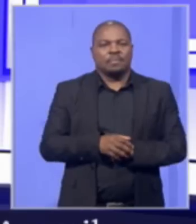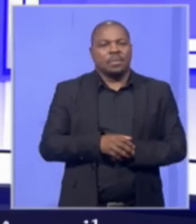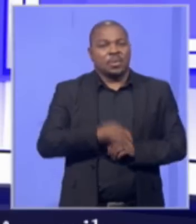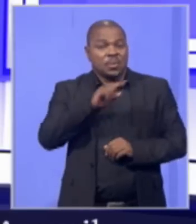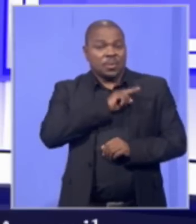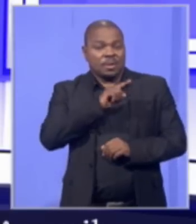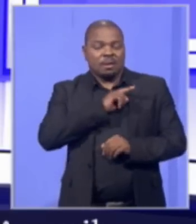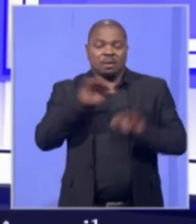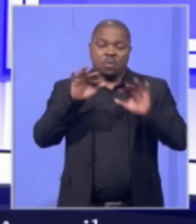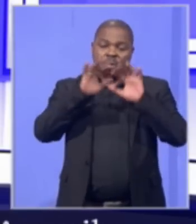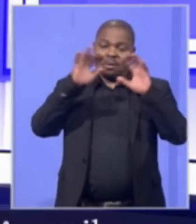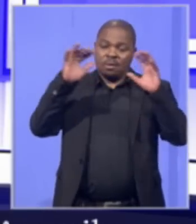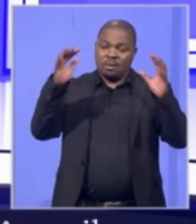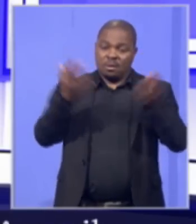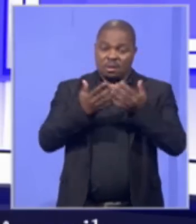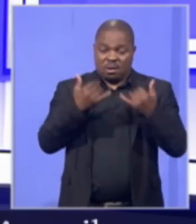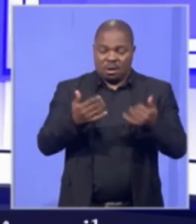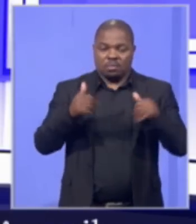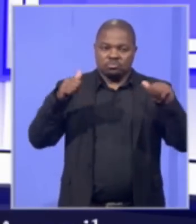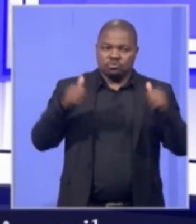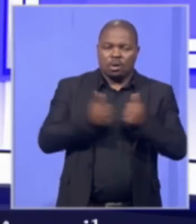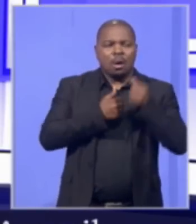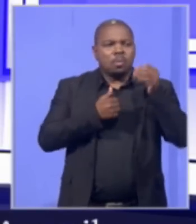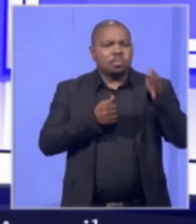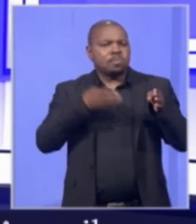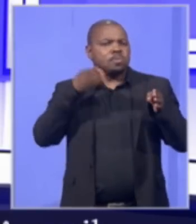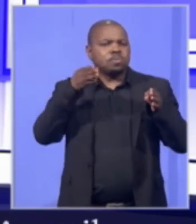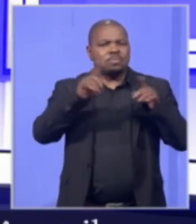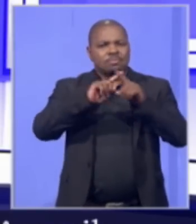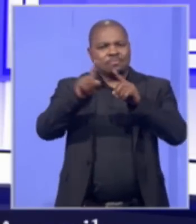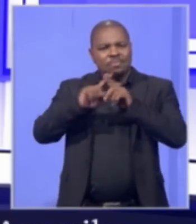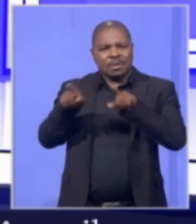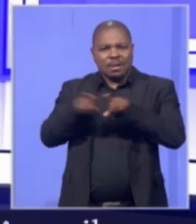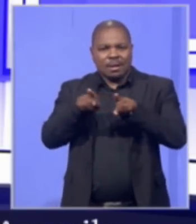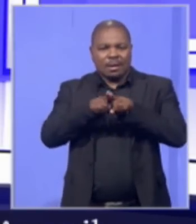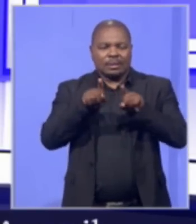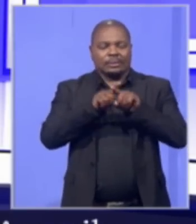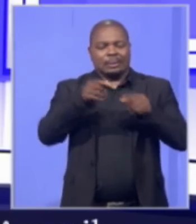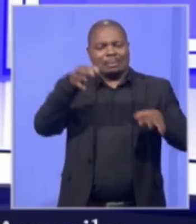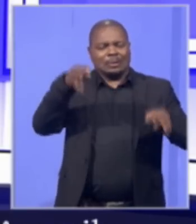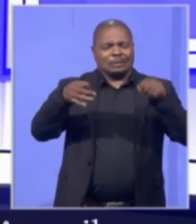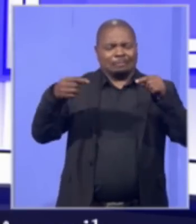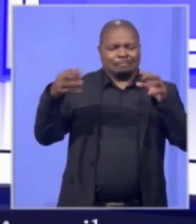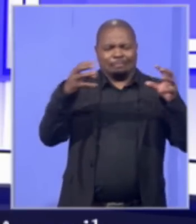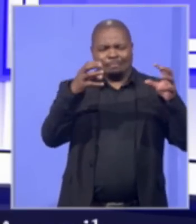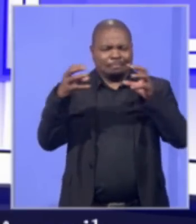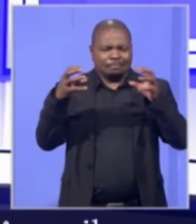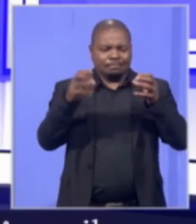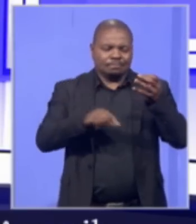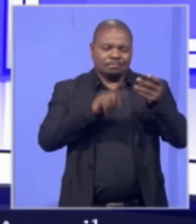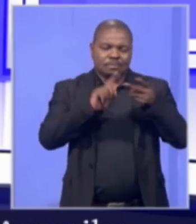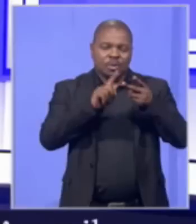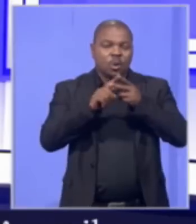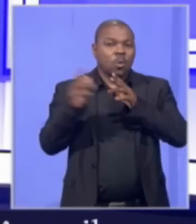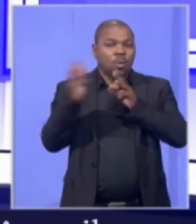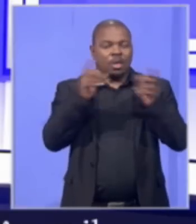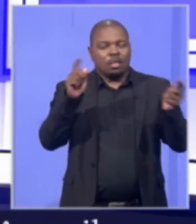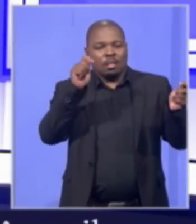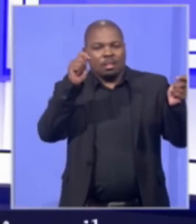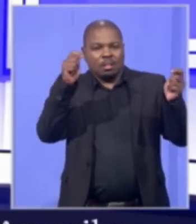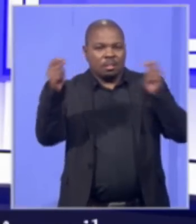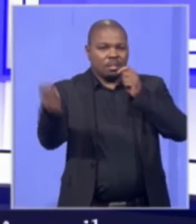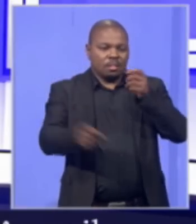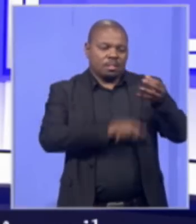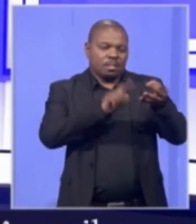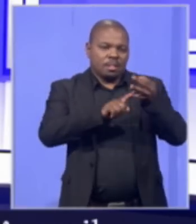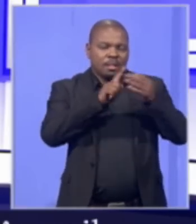latela jaaka lefatshe le itemogela dikgwetlho di le mmalwa di etsa tsitsipano ya sepolotiki go fetoga ga maemo a loapi